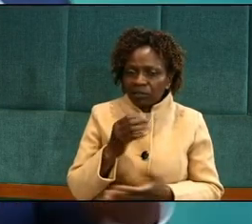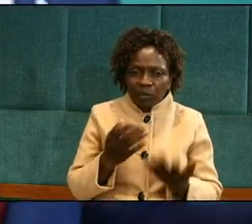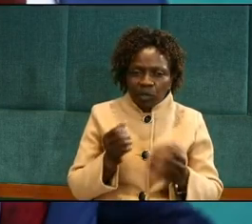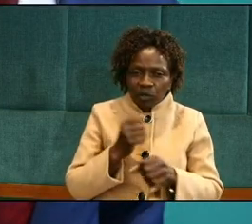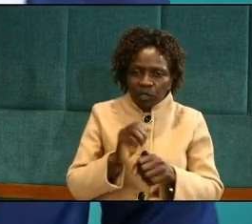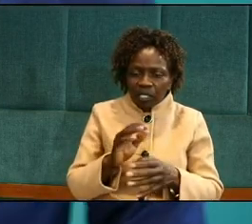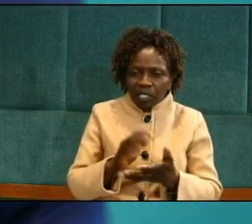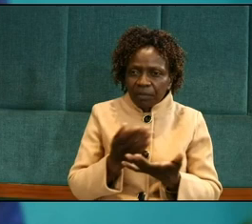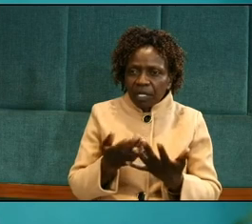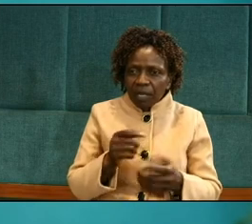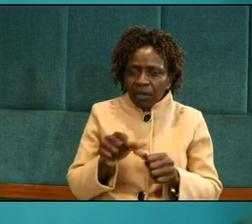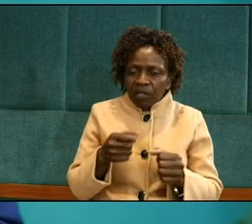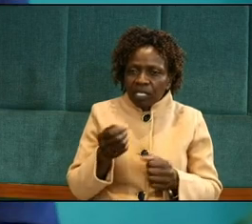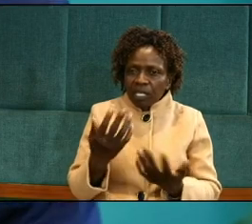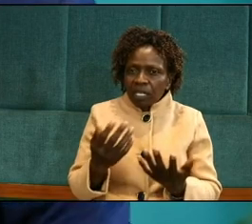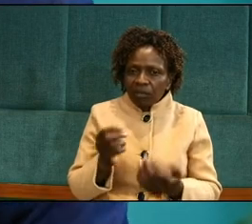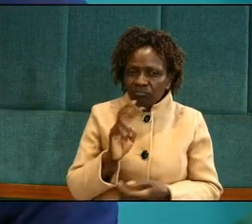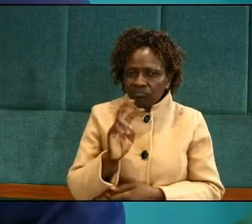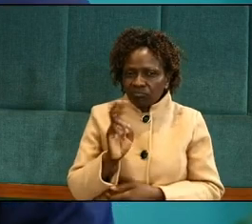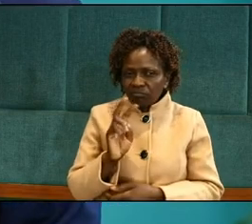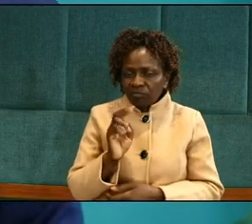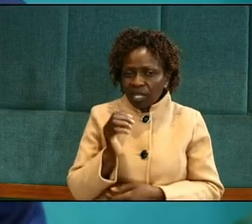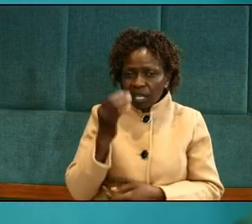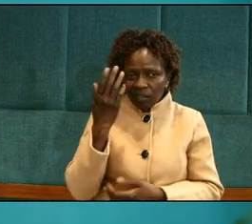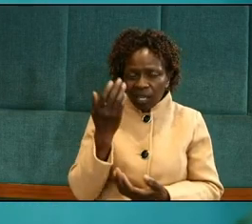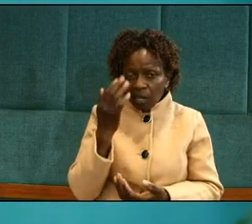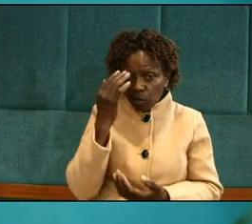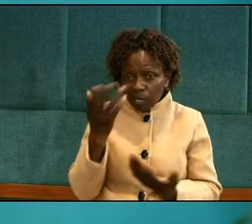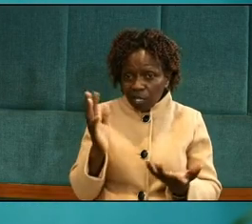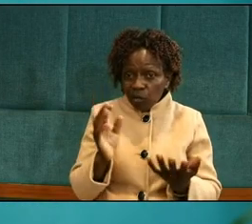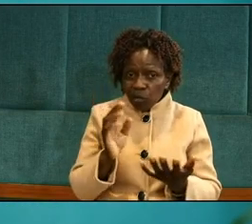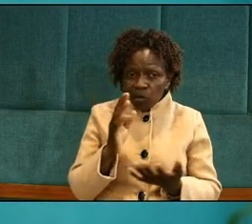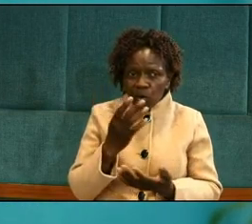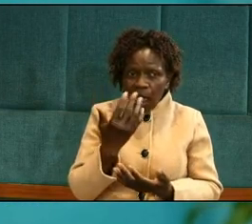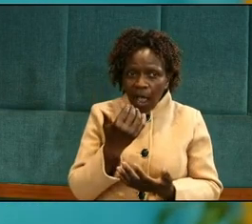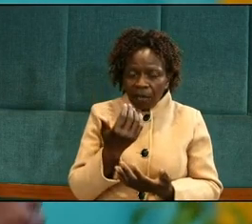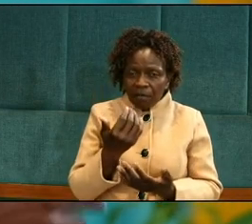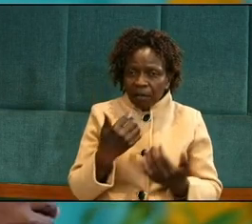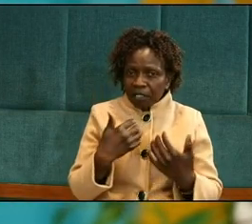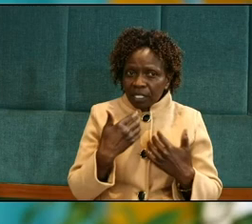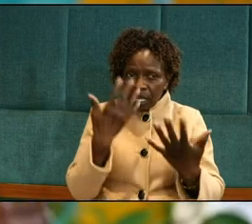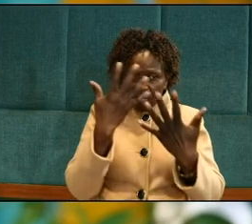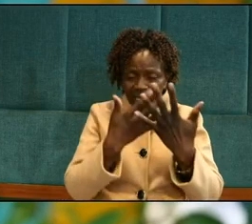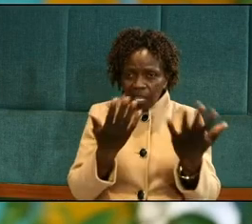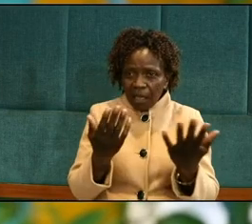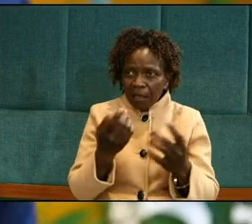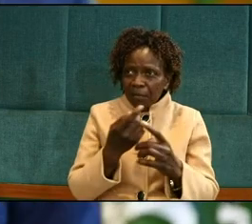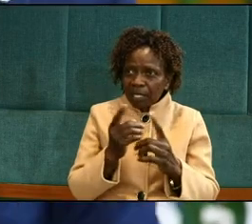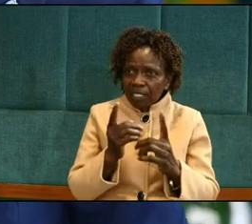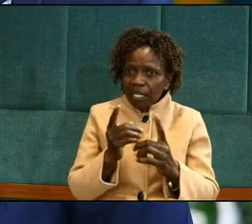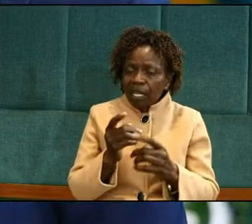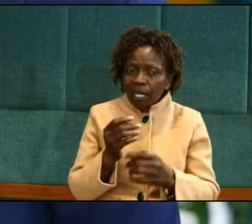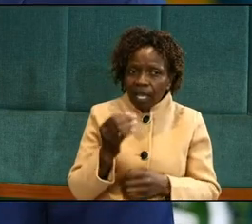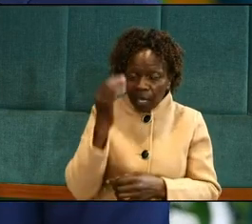something about this thing? You look at them. I don't know whether you have scanners here, but I've known that certain young ladies